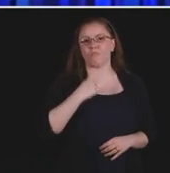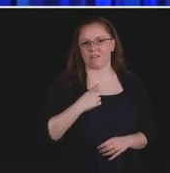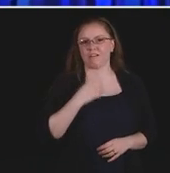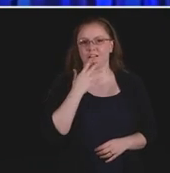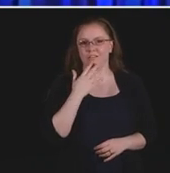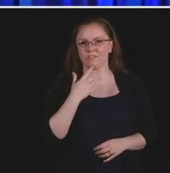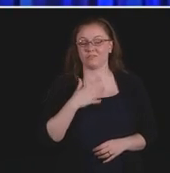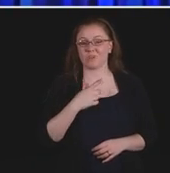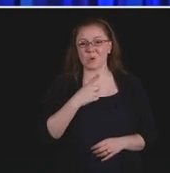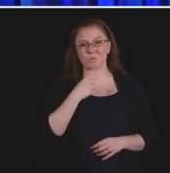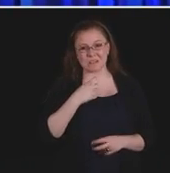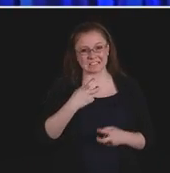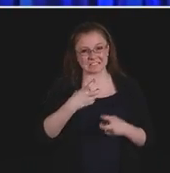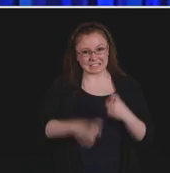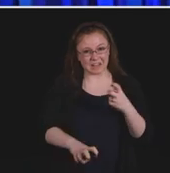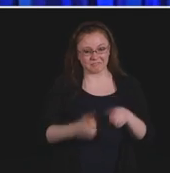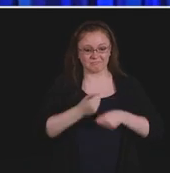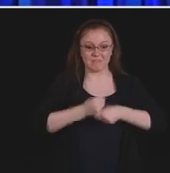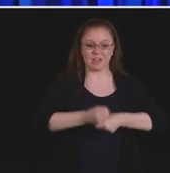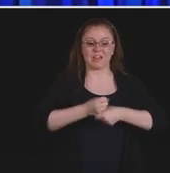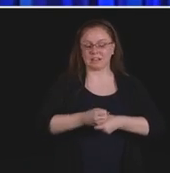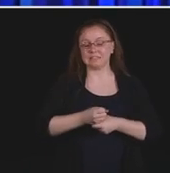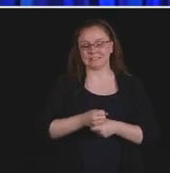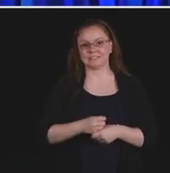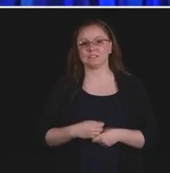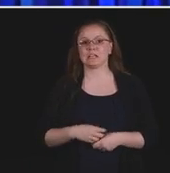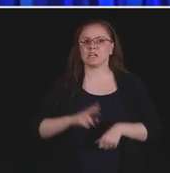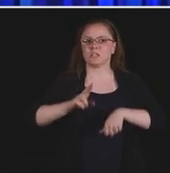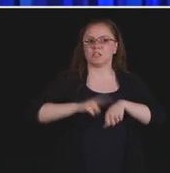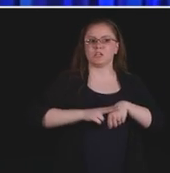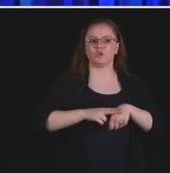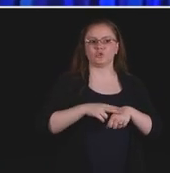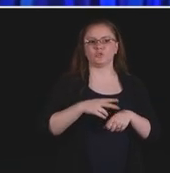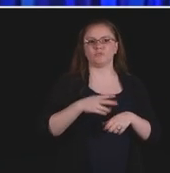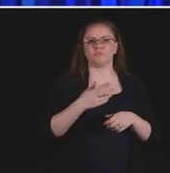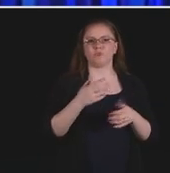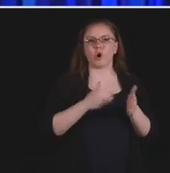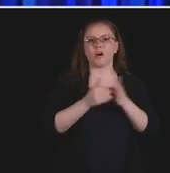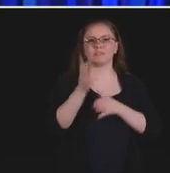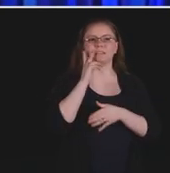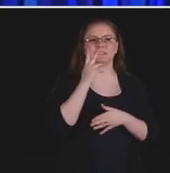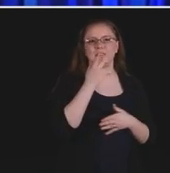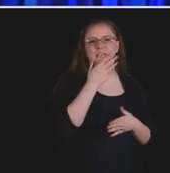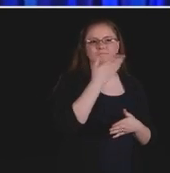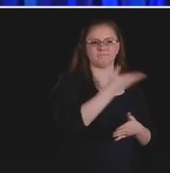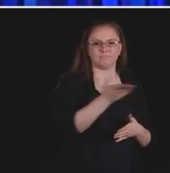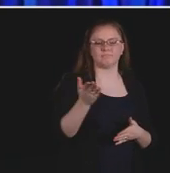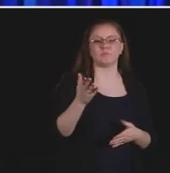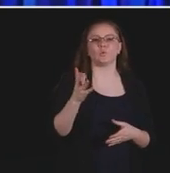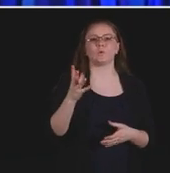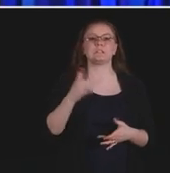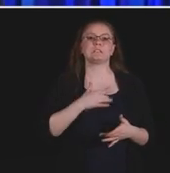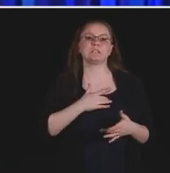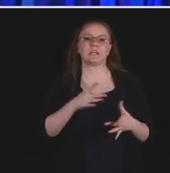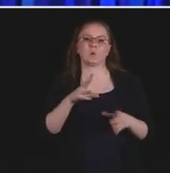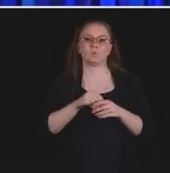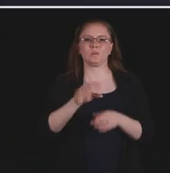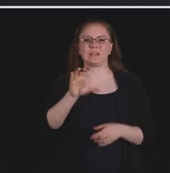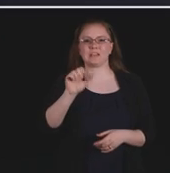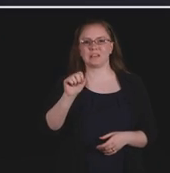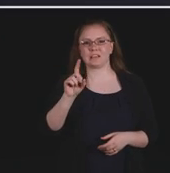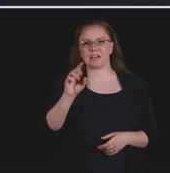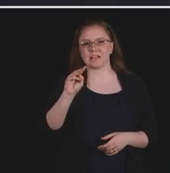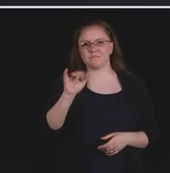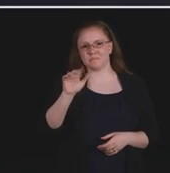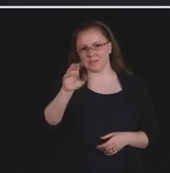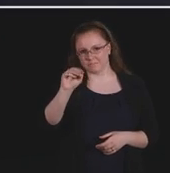of them containing cadmium, you know, the cadmium red, or it contains mercury, that's a vermilion. So we are looking for a red which